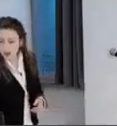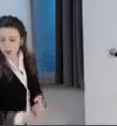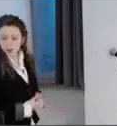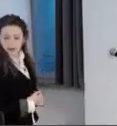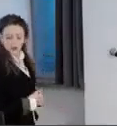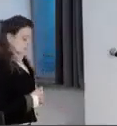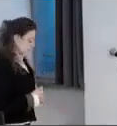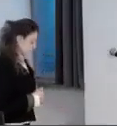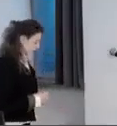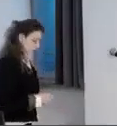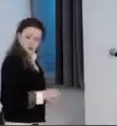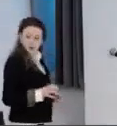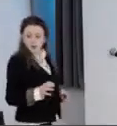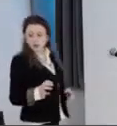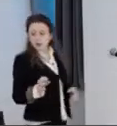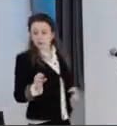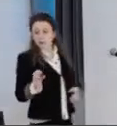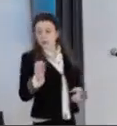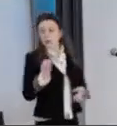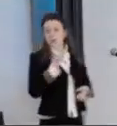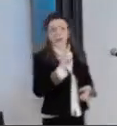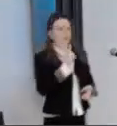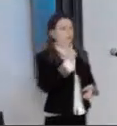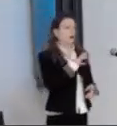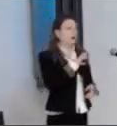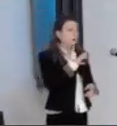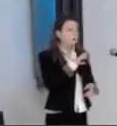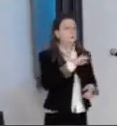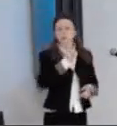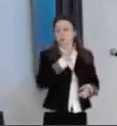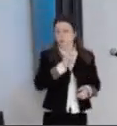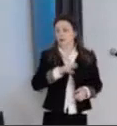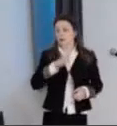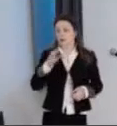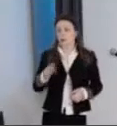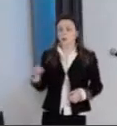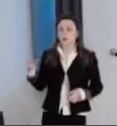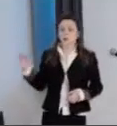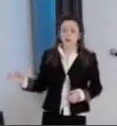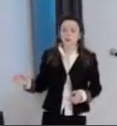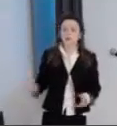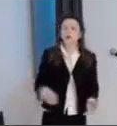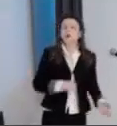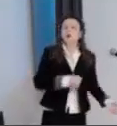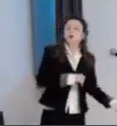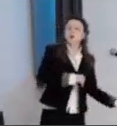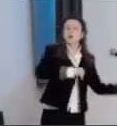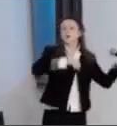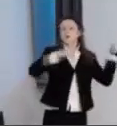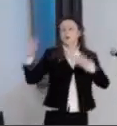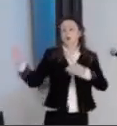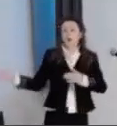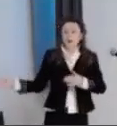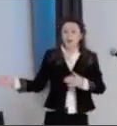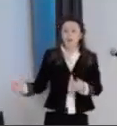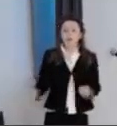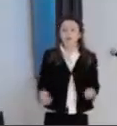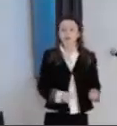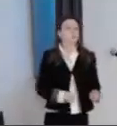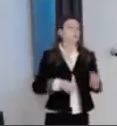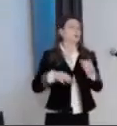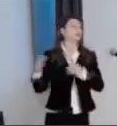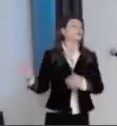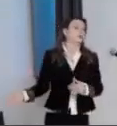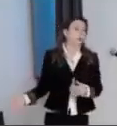demanding. At one end of the spectrum, there is knowledge of natural kinds, such as tiger, horse, or mammal. Two more sophisticated kinds